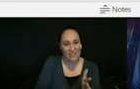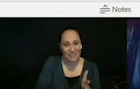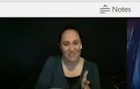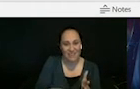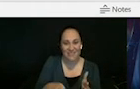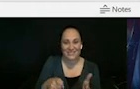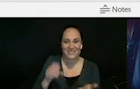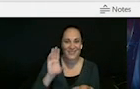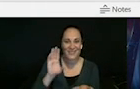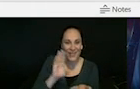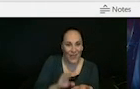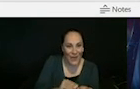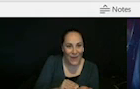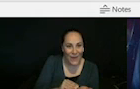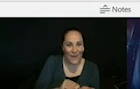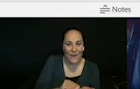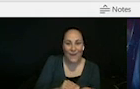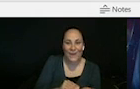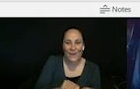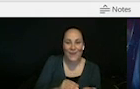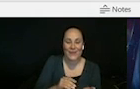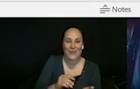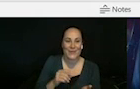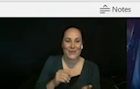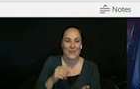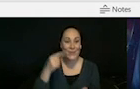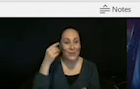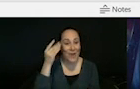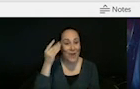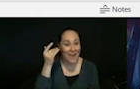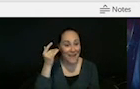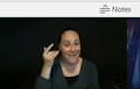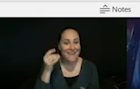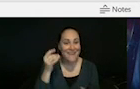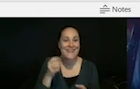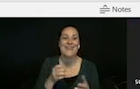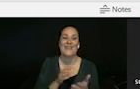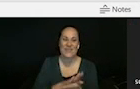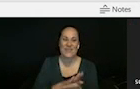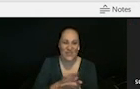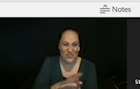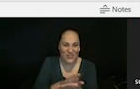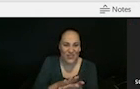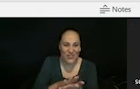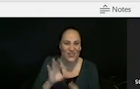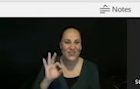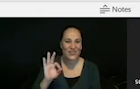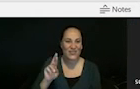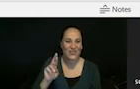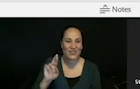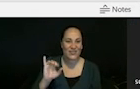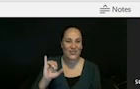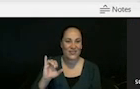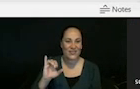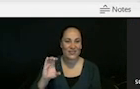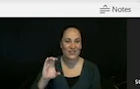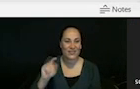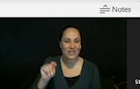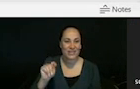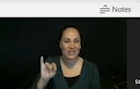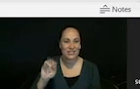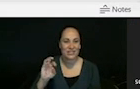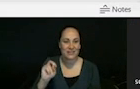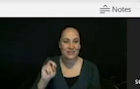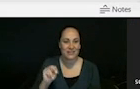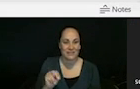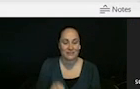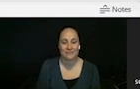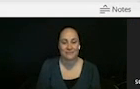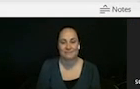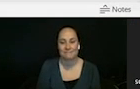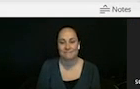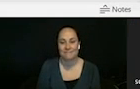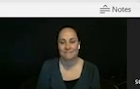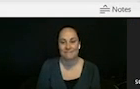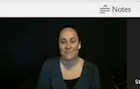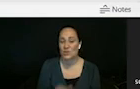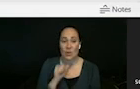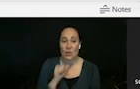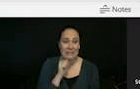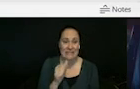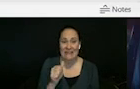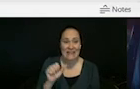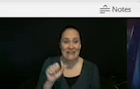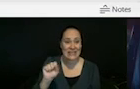reason why we're not slipping. And so because of friction, because there is no slippage, right? There are two distinct motions